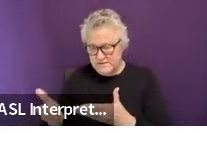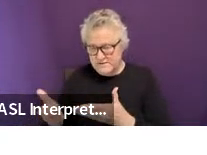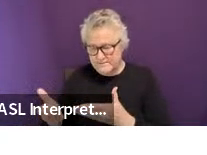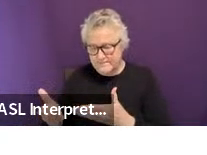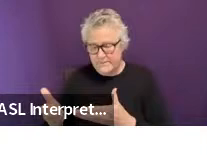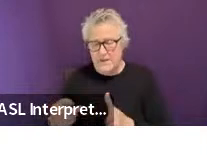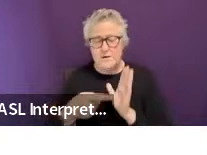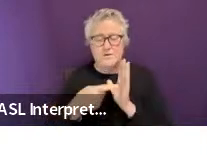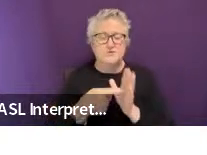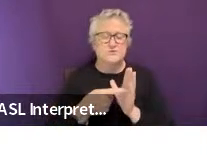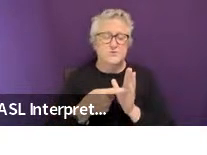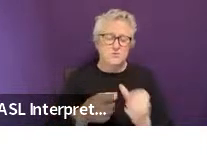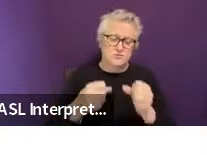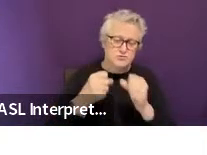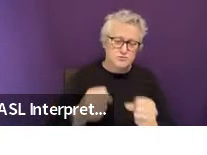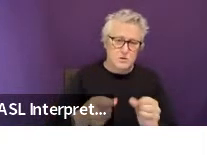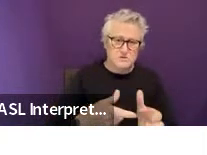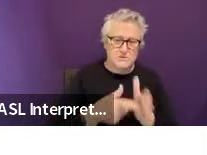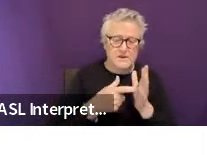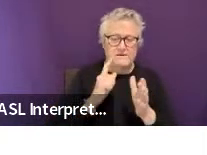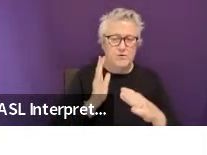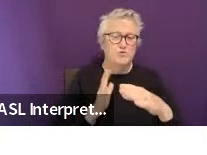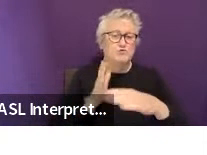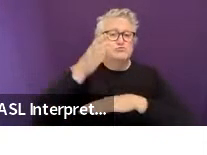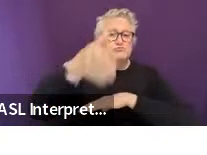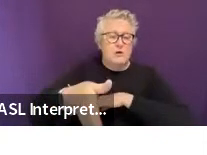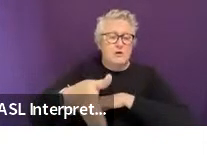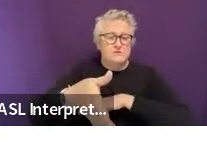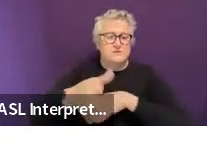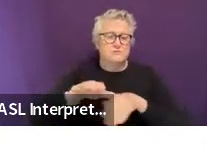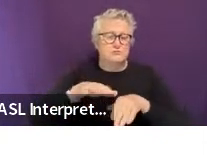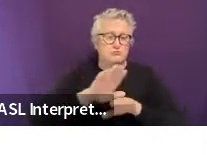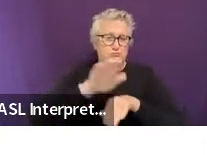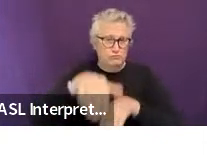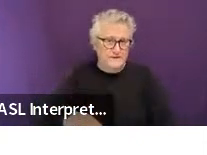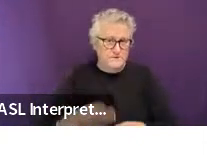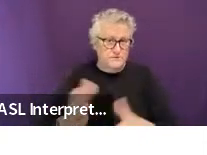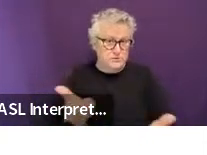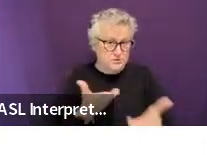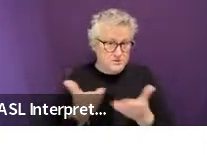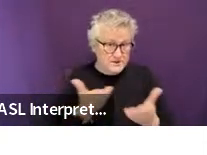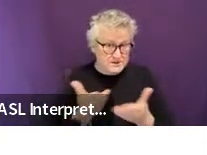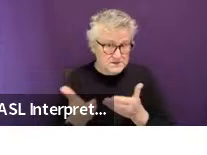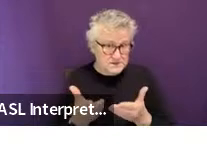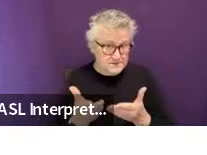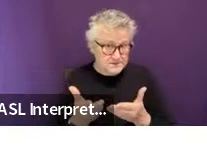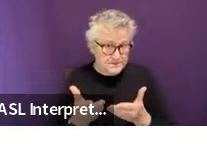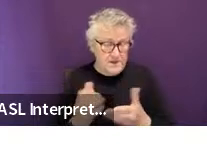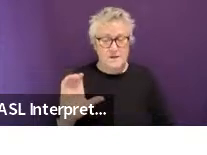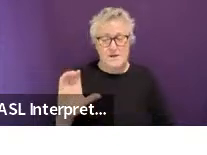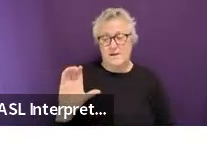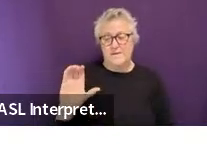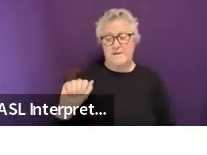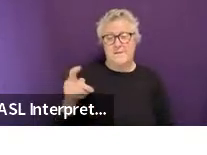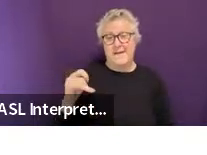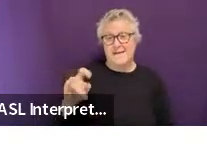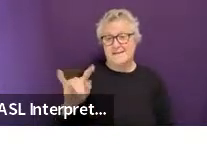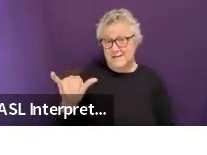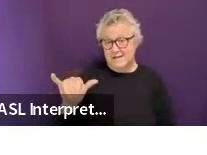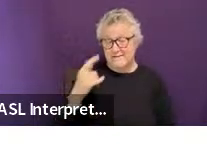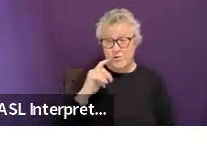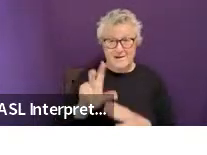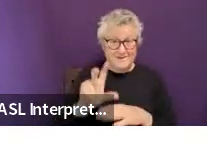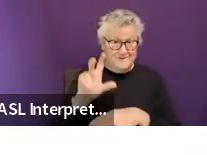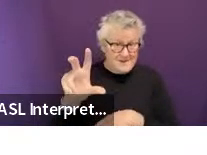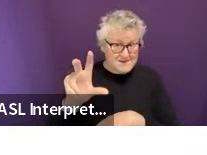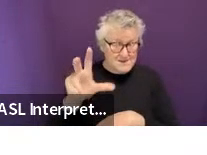cross-river transit service, and we expect that to increase. The capacity that we're looking at both the investment level and at the system